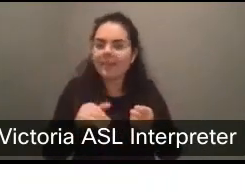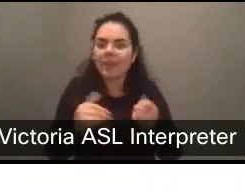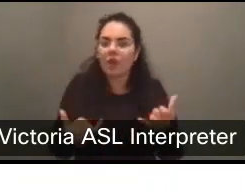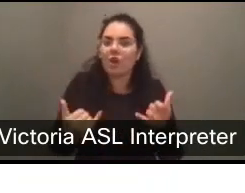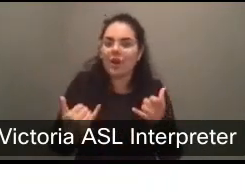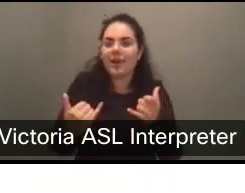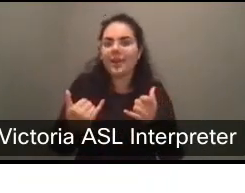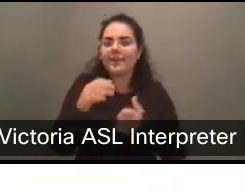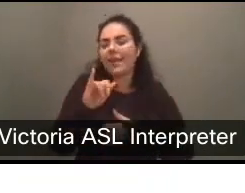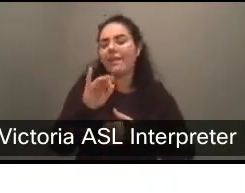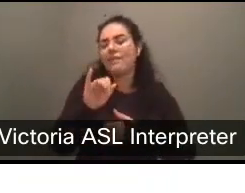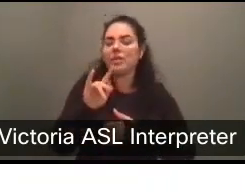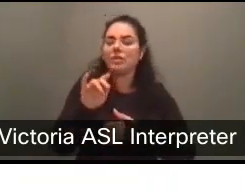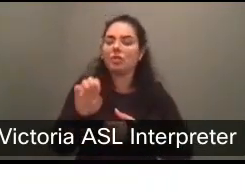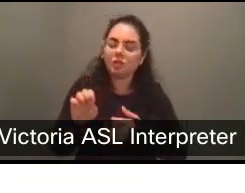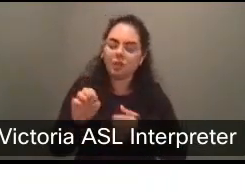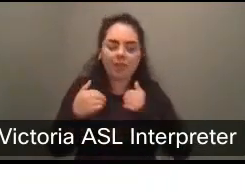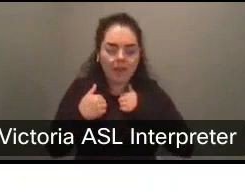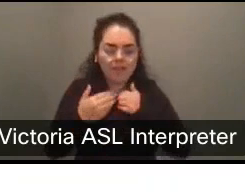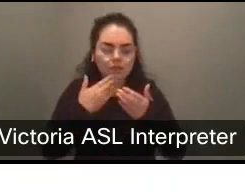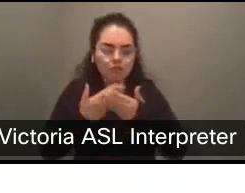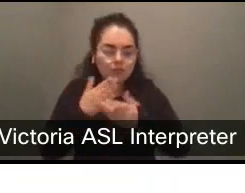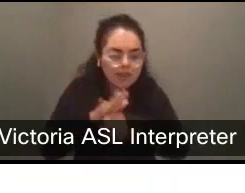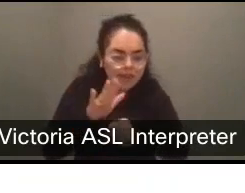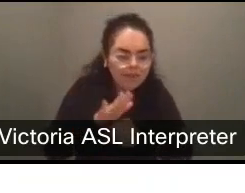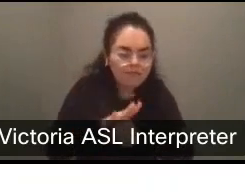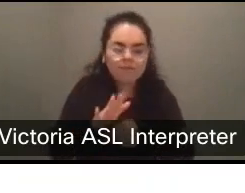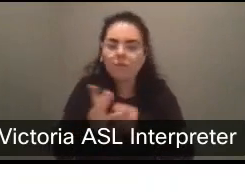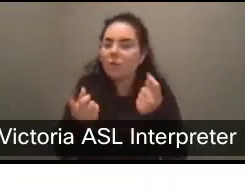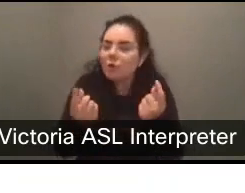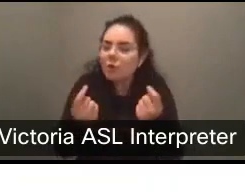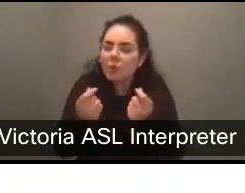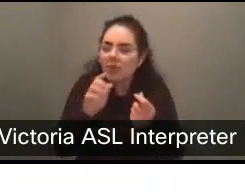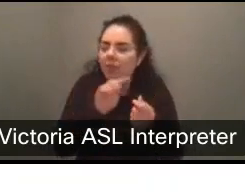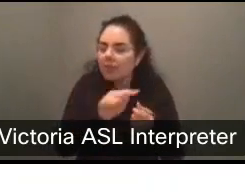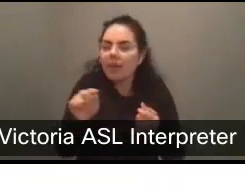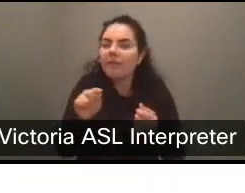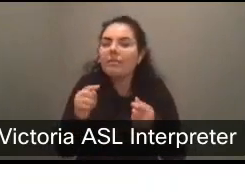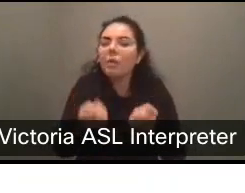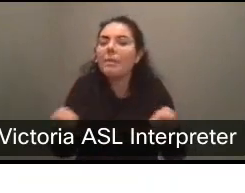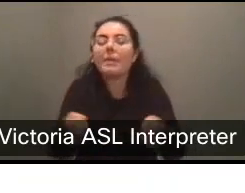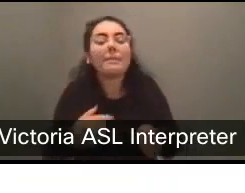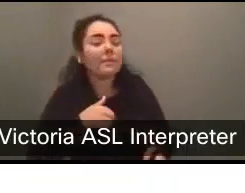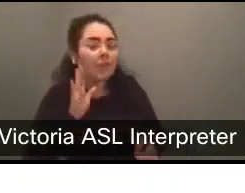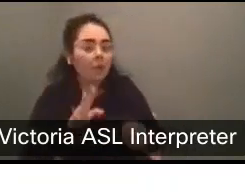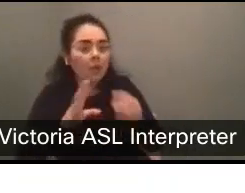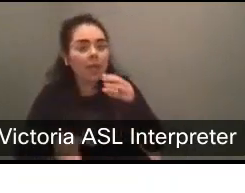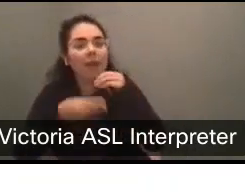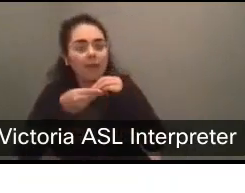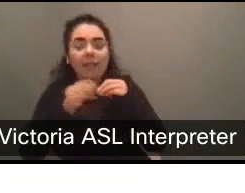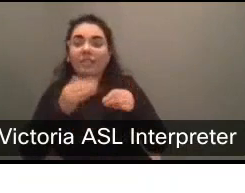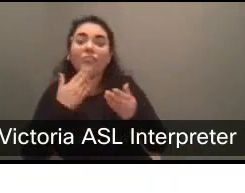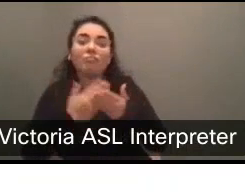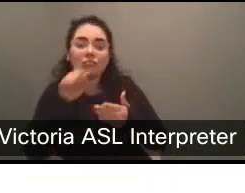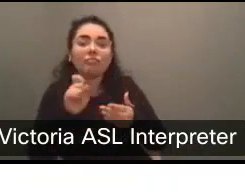we have is good enough for what we are doing with those equipment? Yeah, I'm going to ask, that's an excellent question.